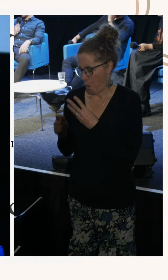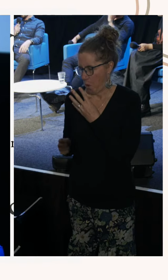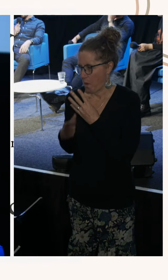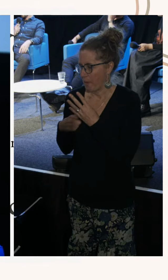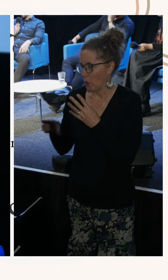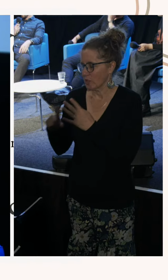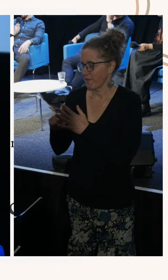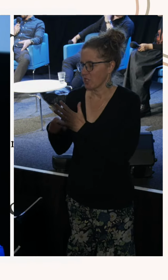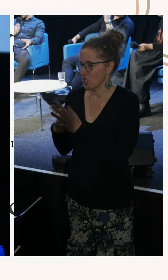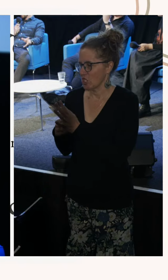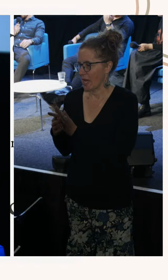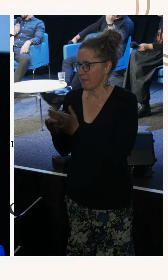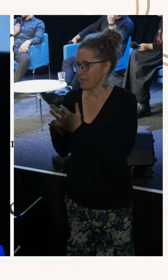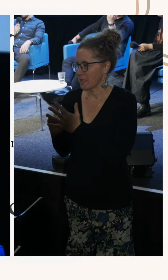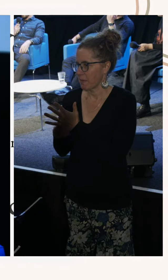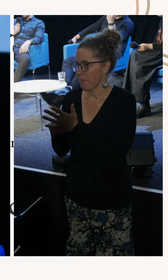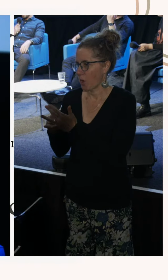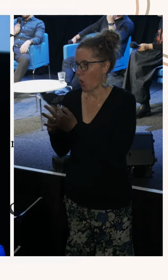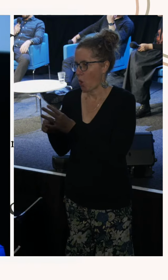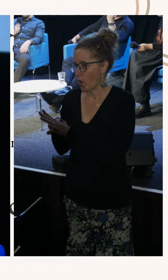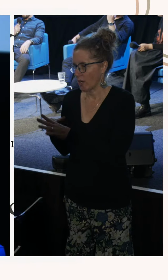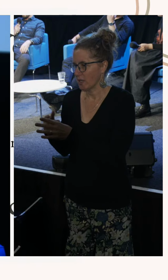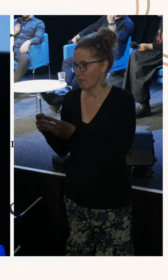James Macaulay and Malley, etc.,